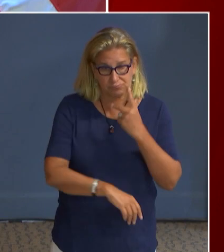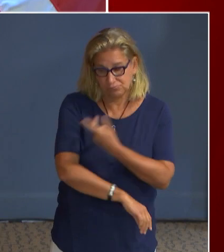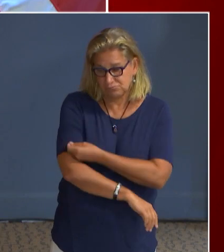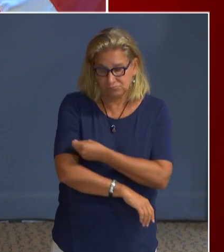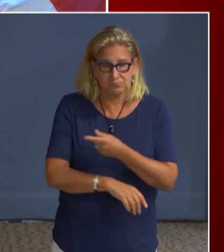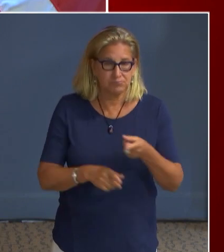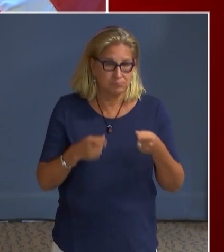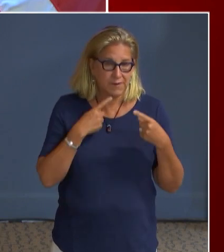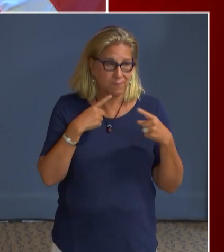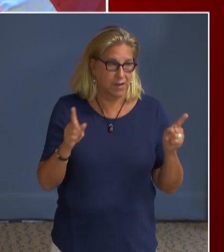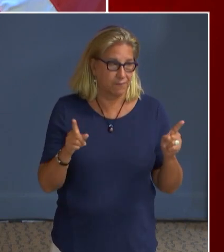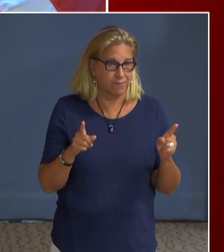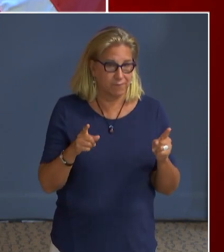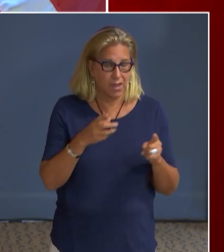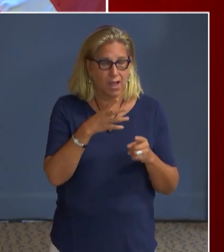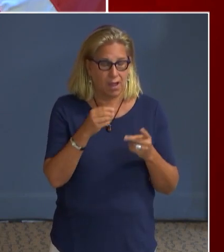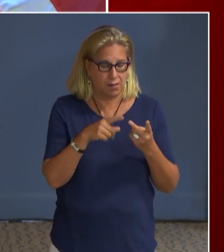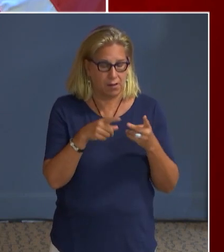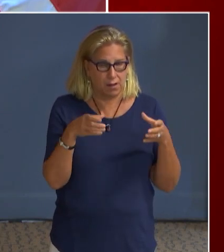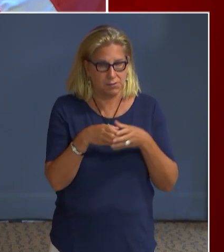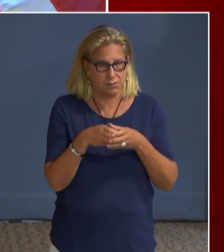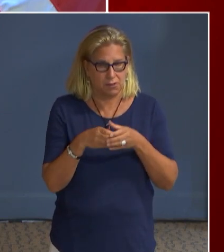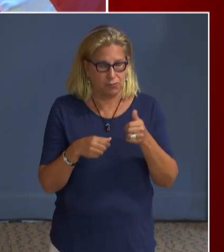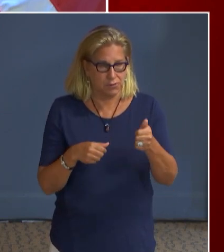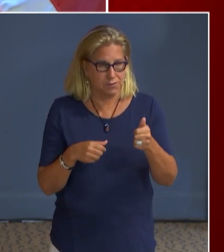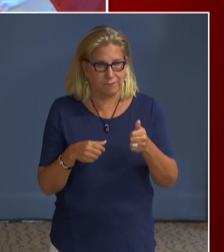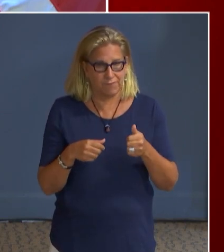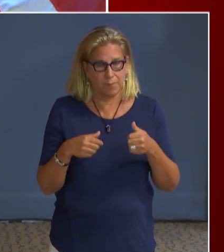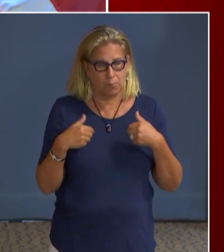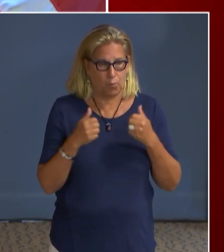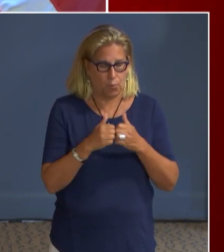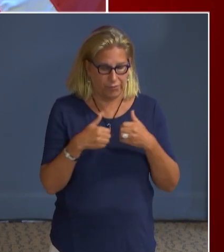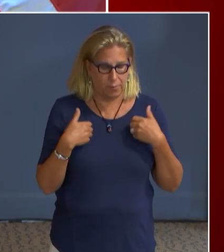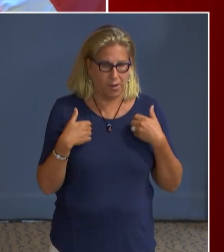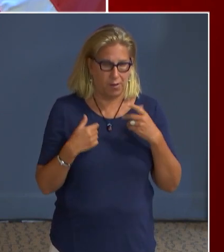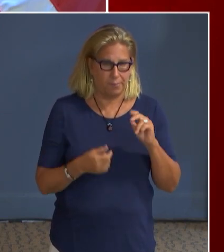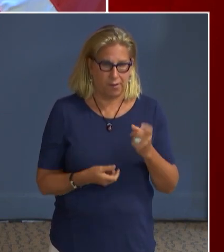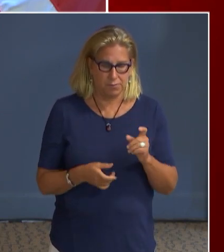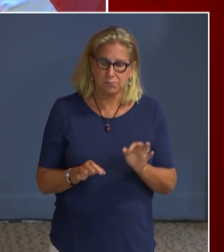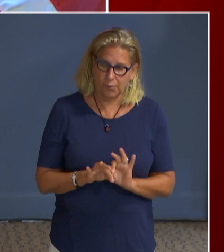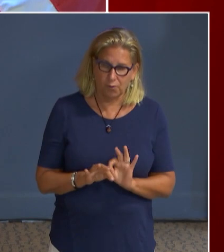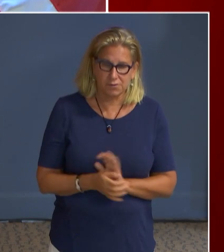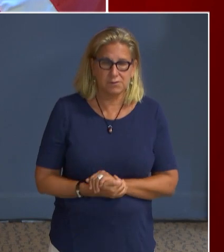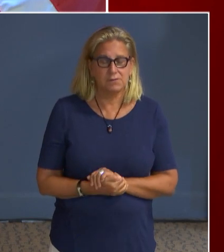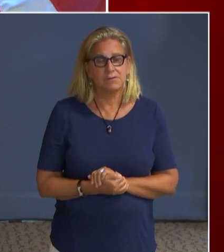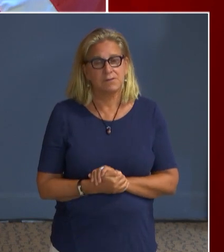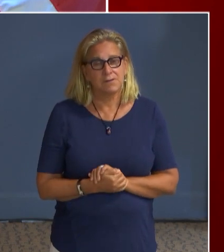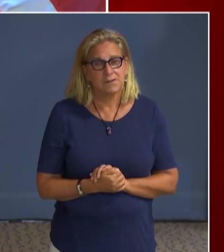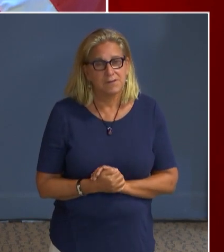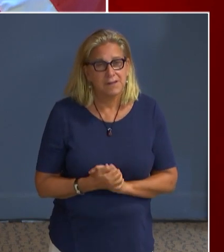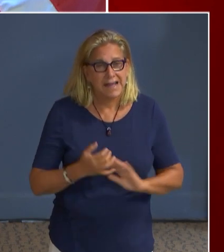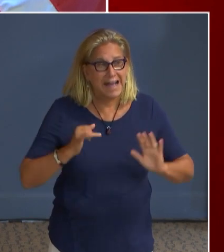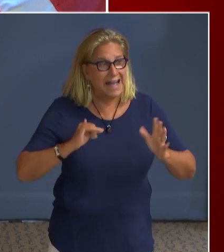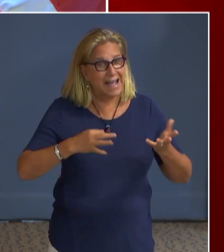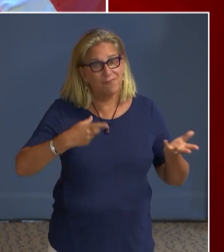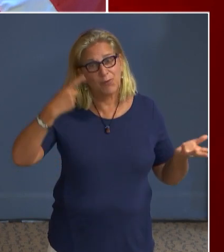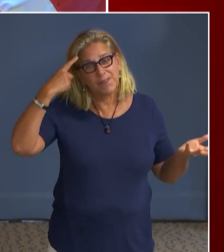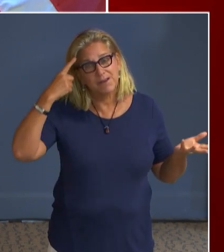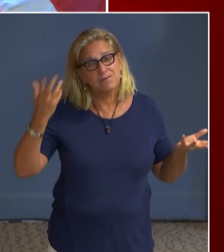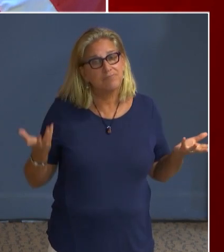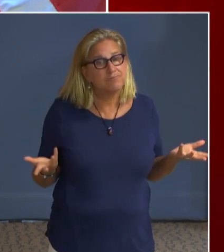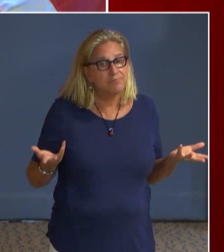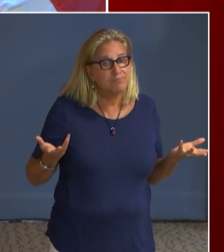of monkeypox. And Mark, should there be any need for additional personnel at DC Health, we have the ability to scale that